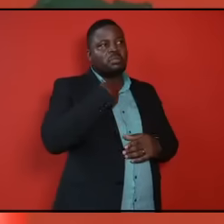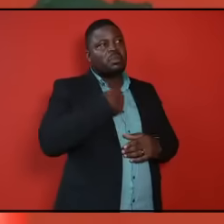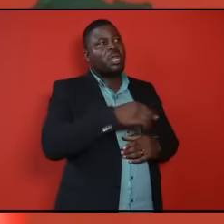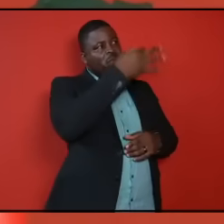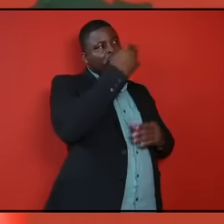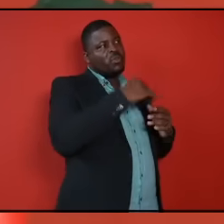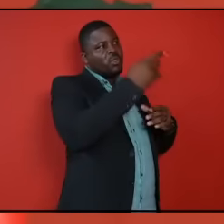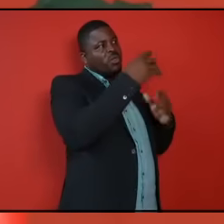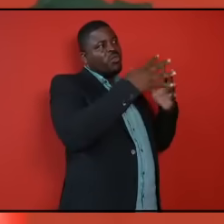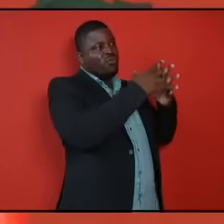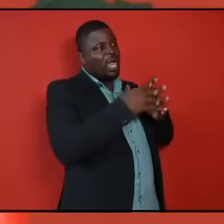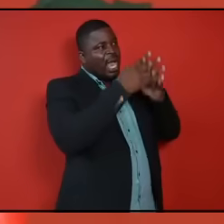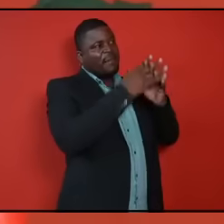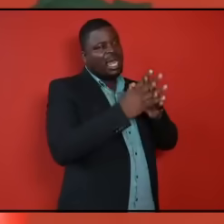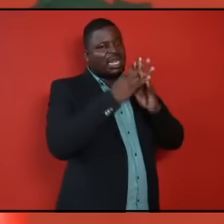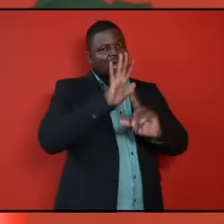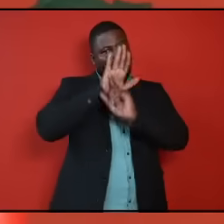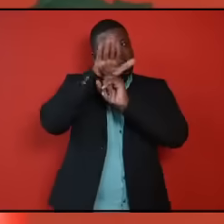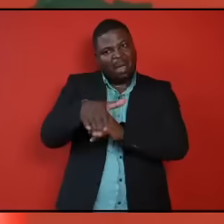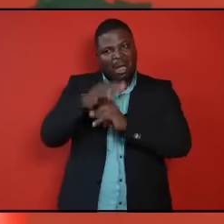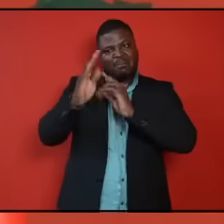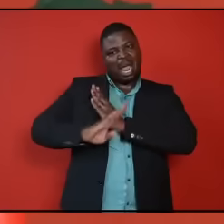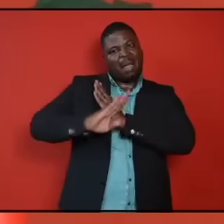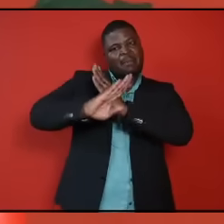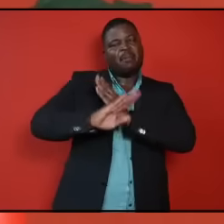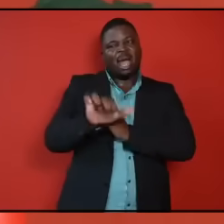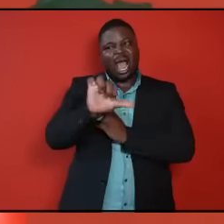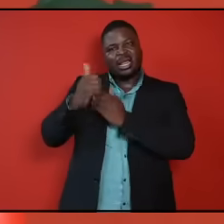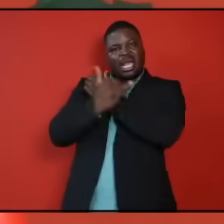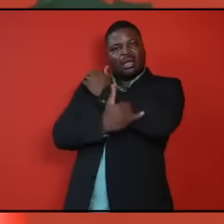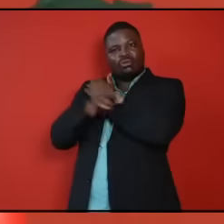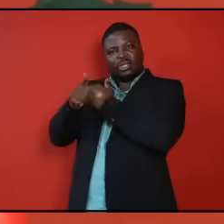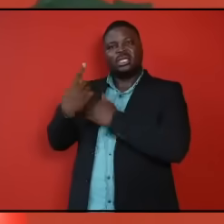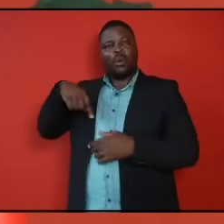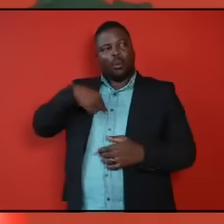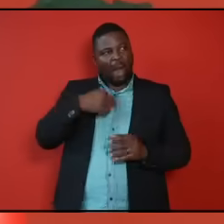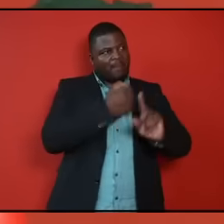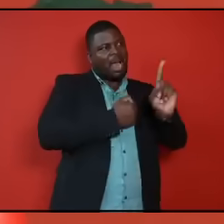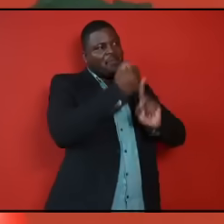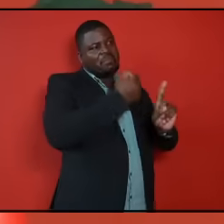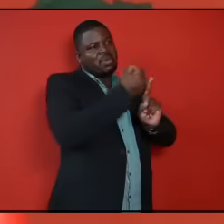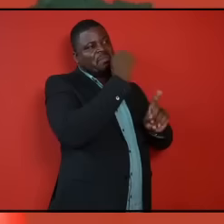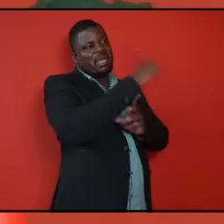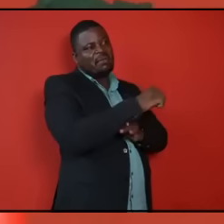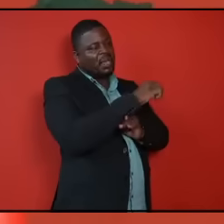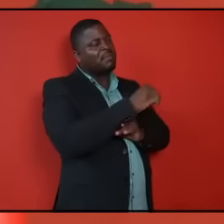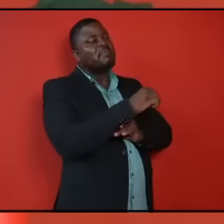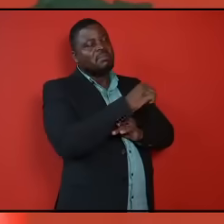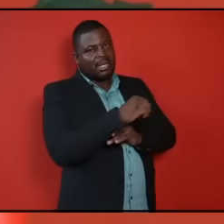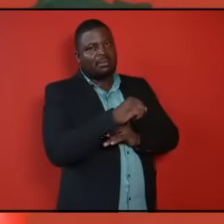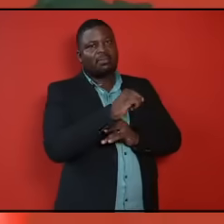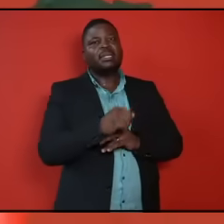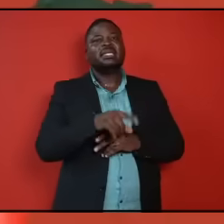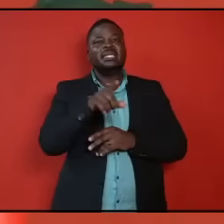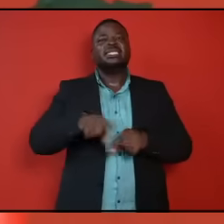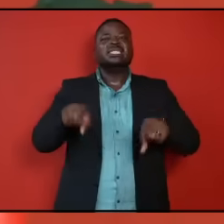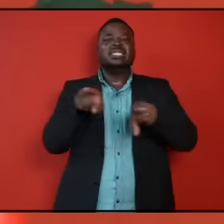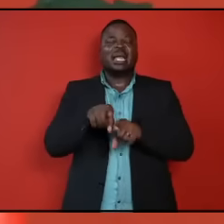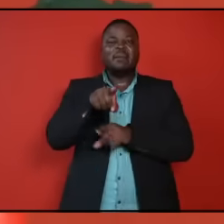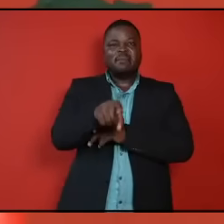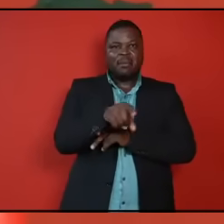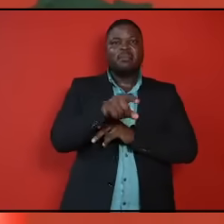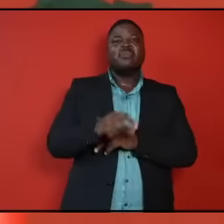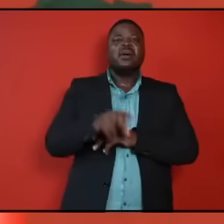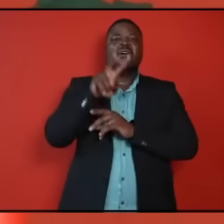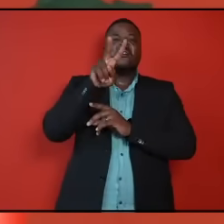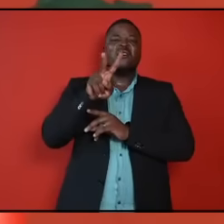exclusion. The USA's current foreign policy, from threats and military interventions in Venezuela,